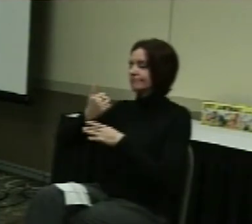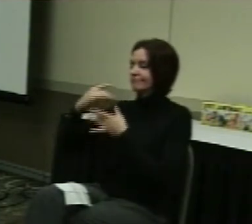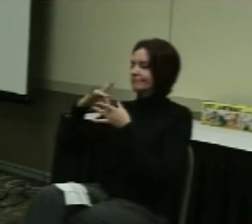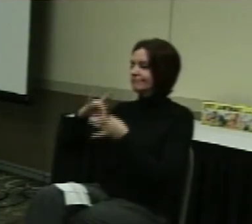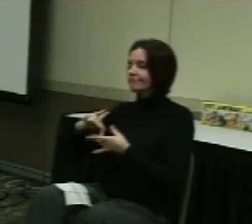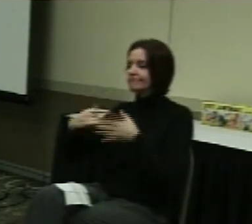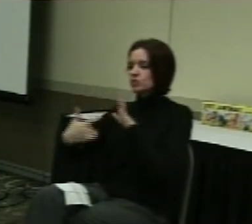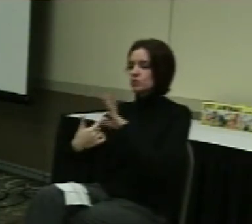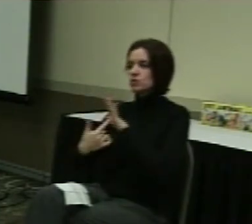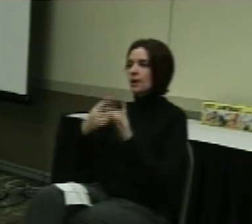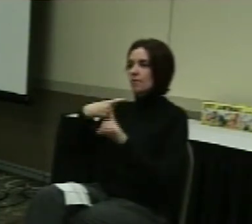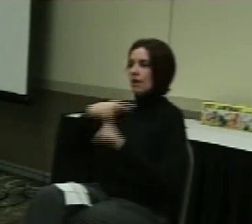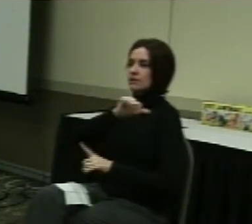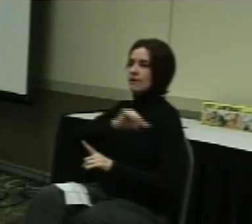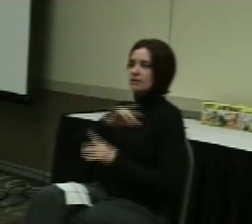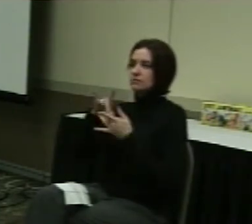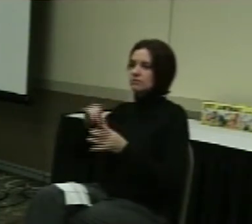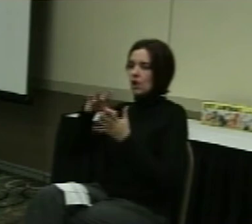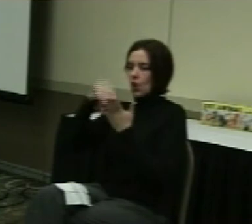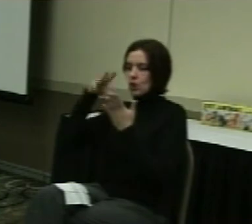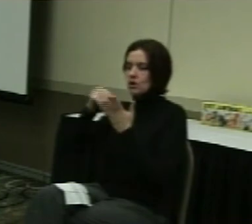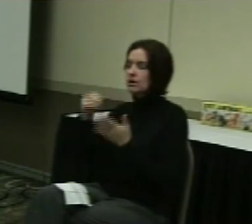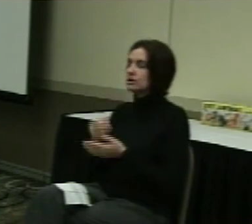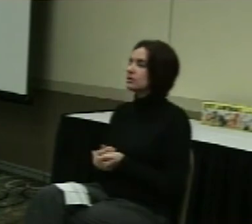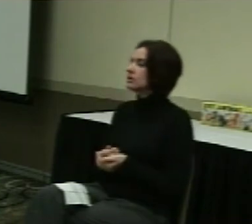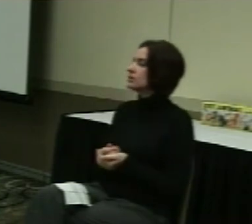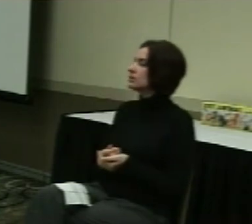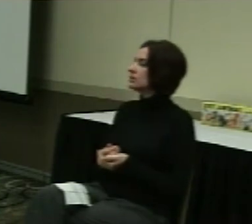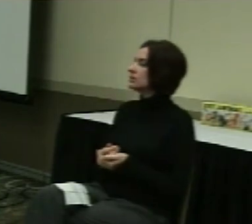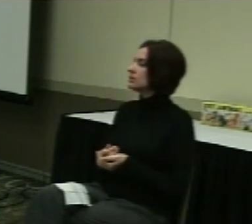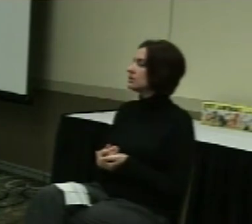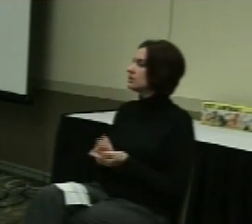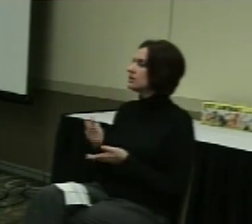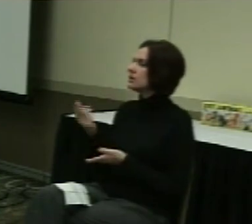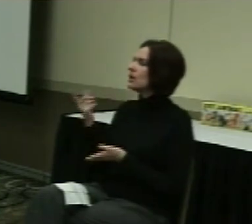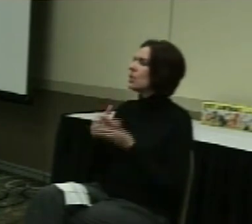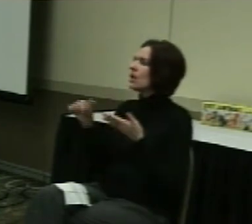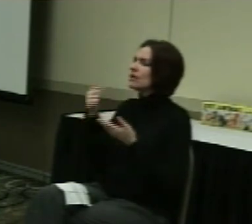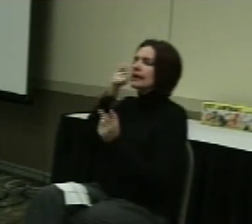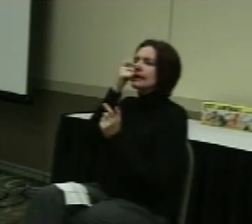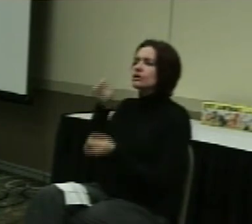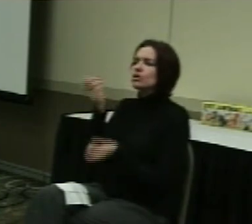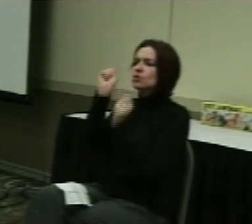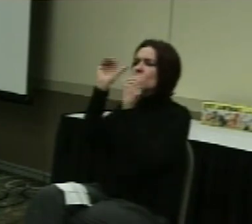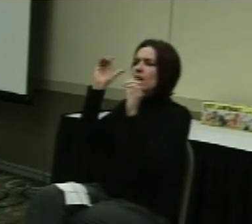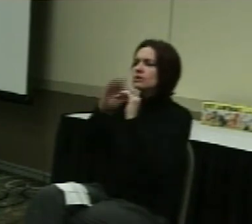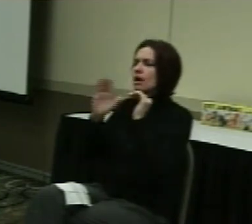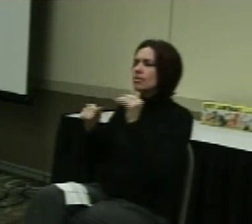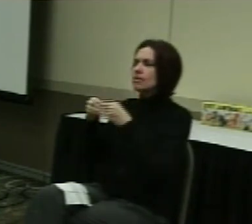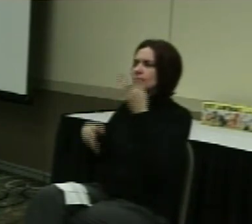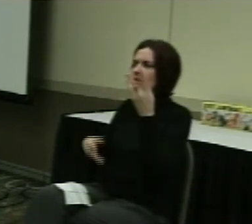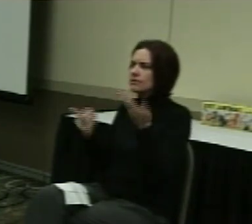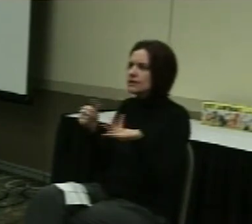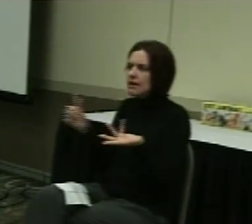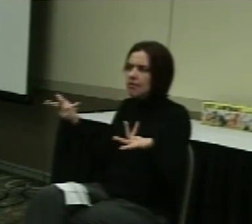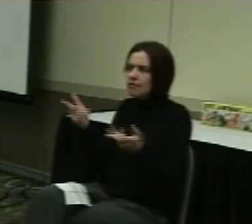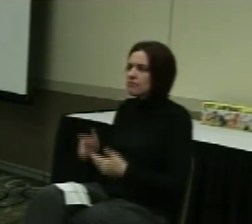toward learning? Anything else? Or what strikes you as interesting or different or surprising on that list? Any?